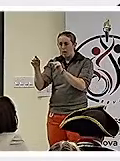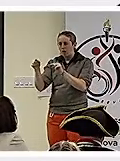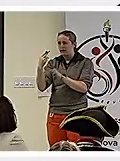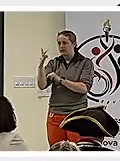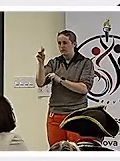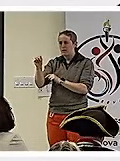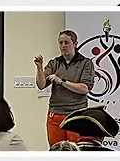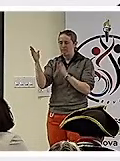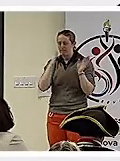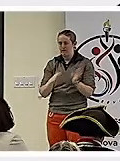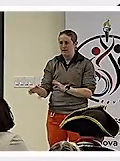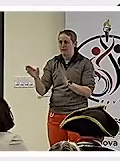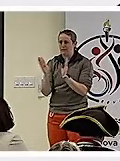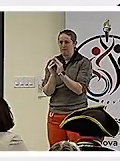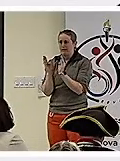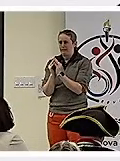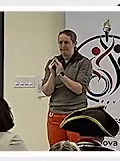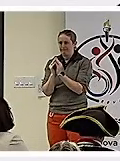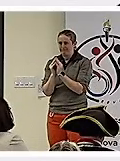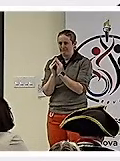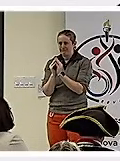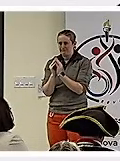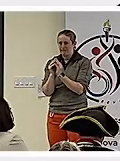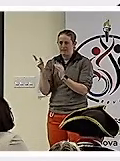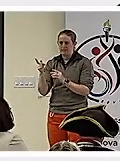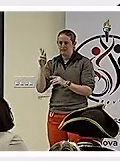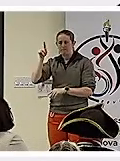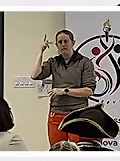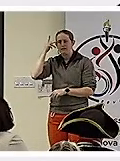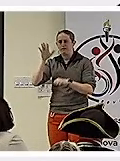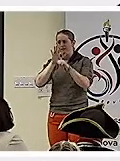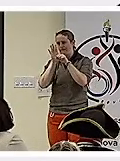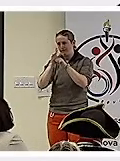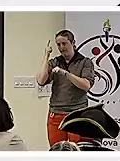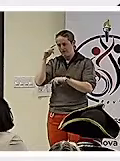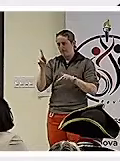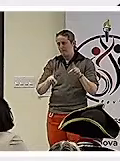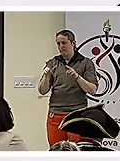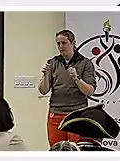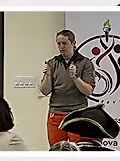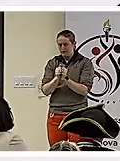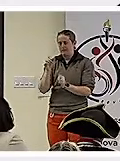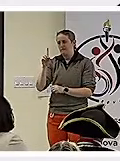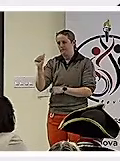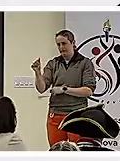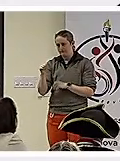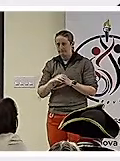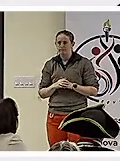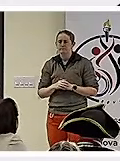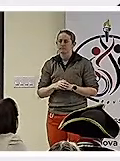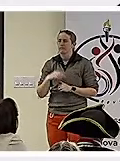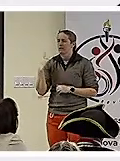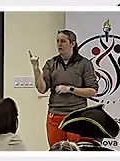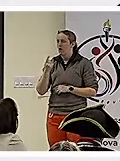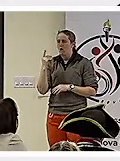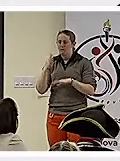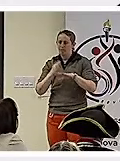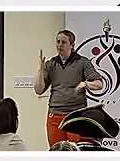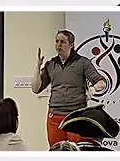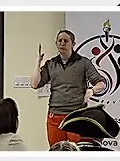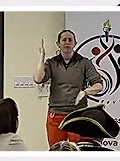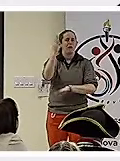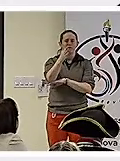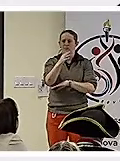planning meeting he can and is a political advocate for those with disabilities. He always goes above and beyond and has a